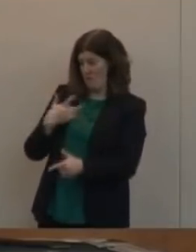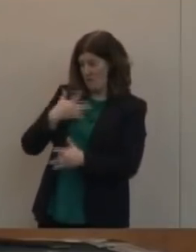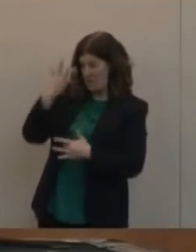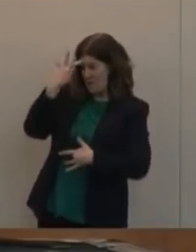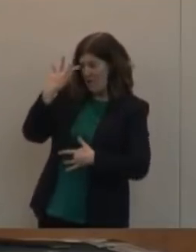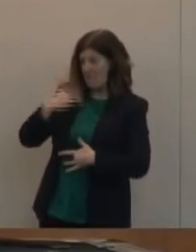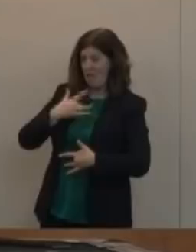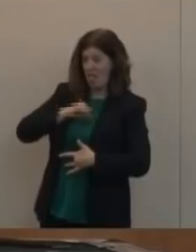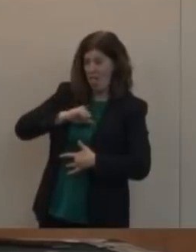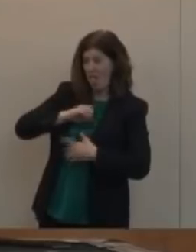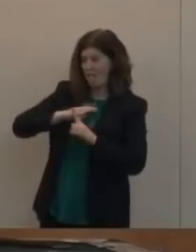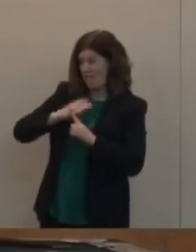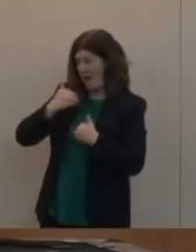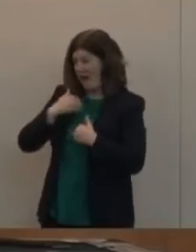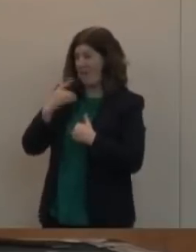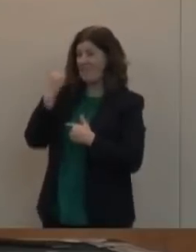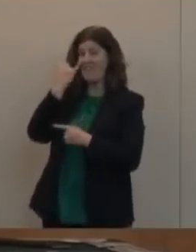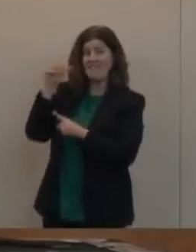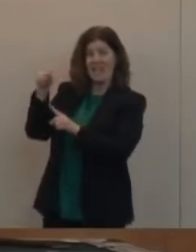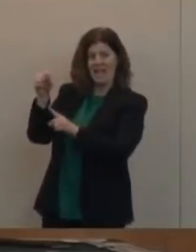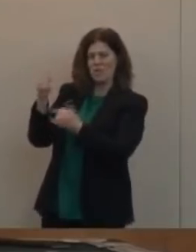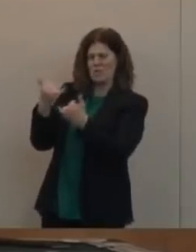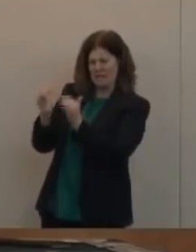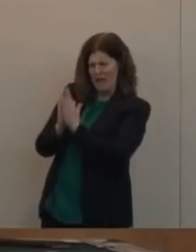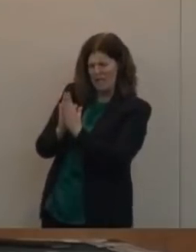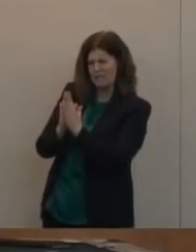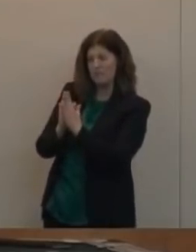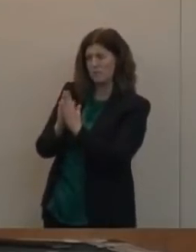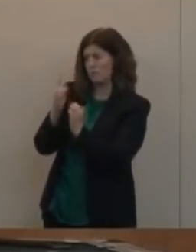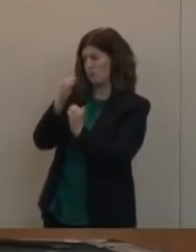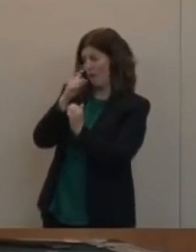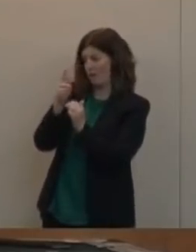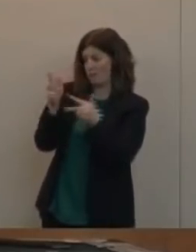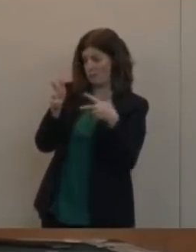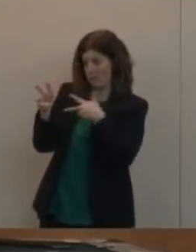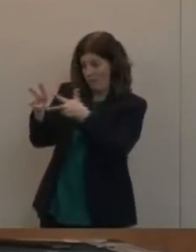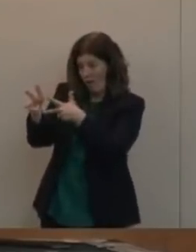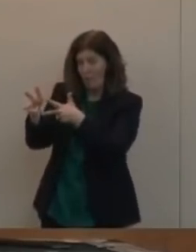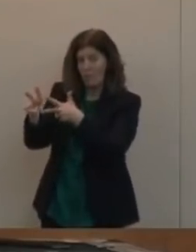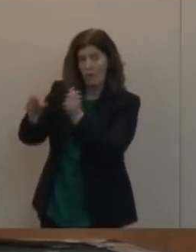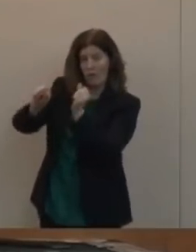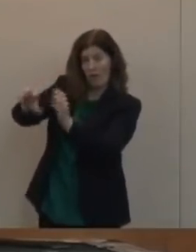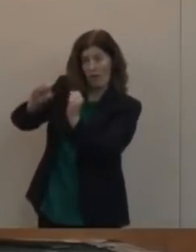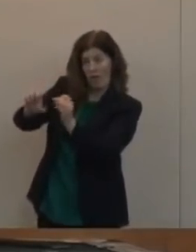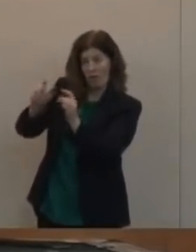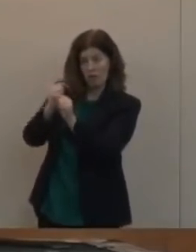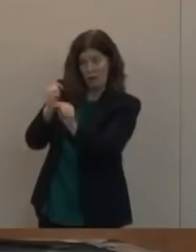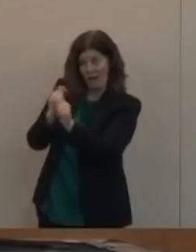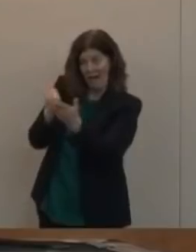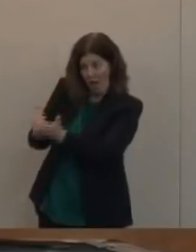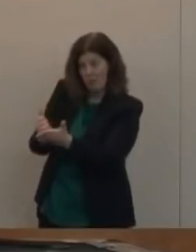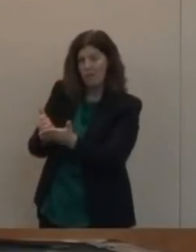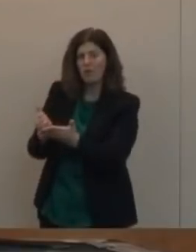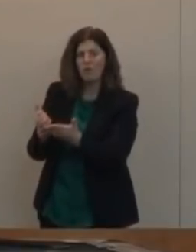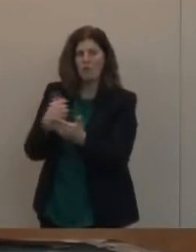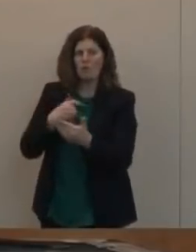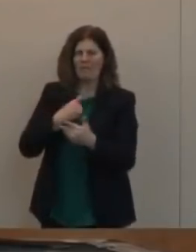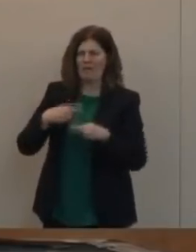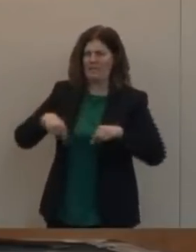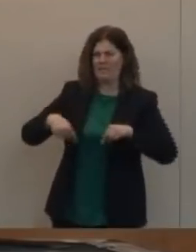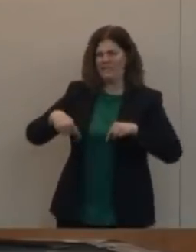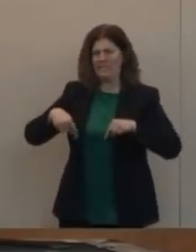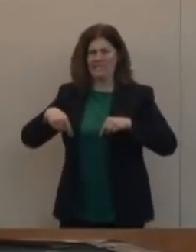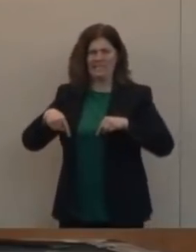or signs. If they do, we still ask if we can follow them and unload these trucks. I mean, we're really nervous